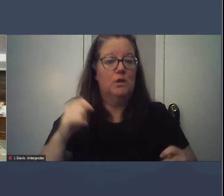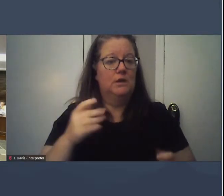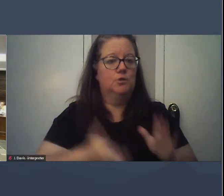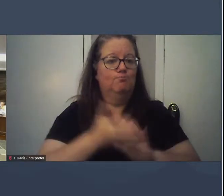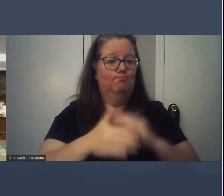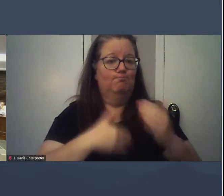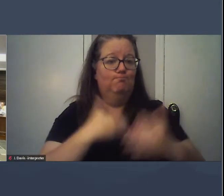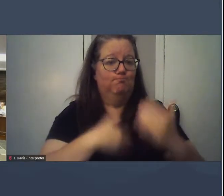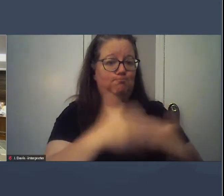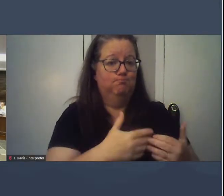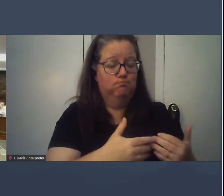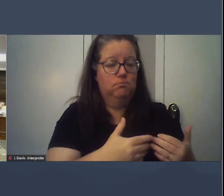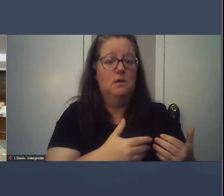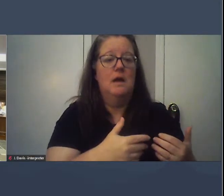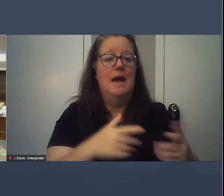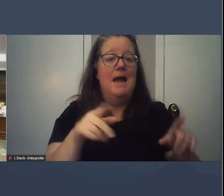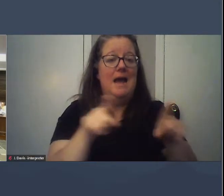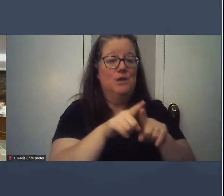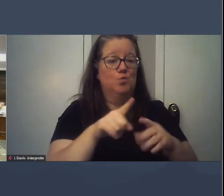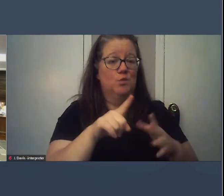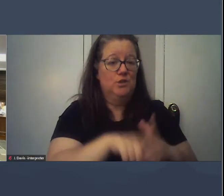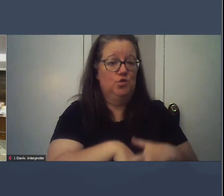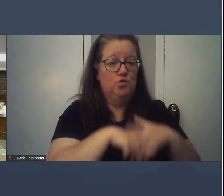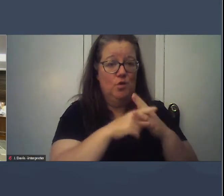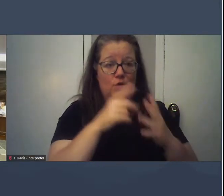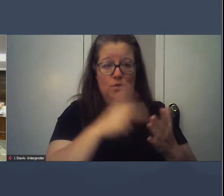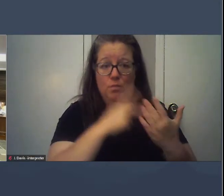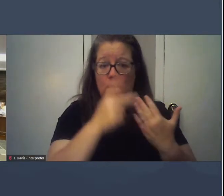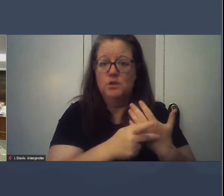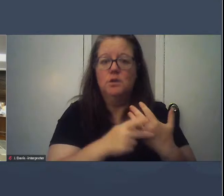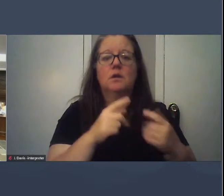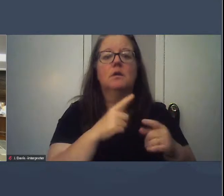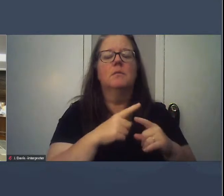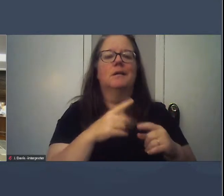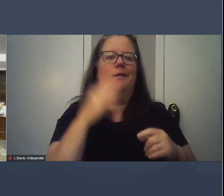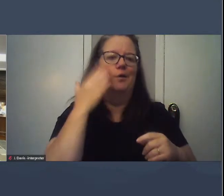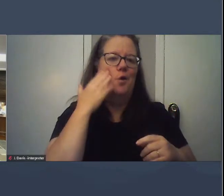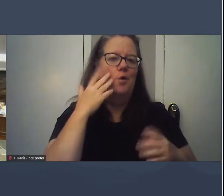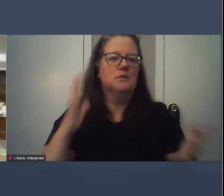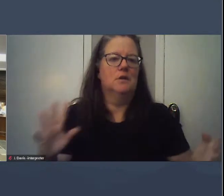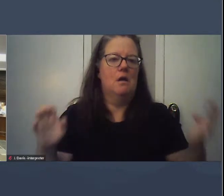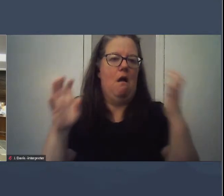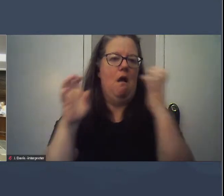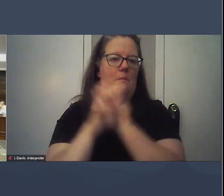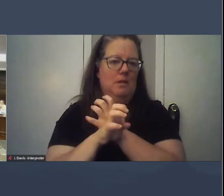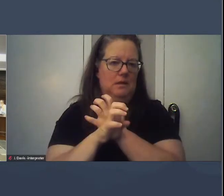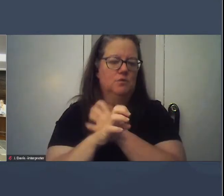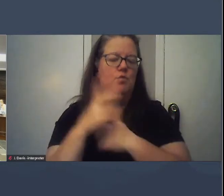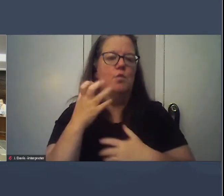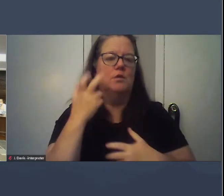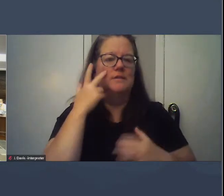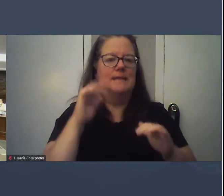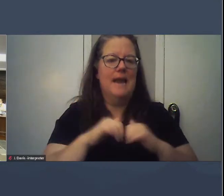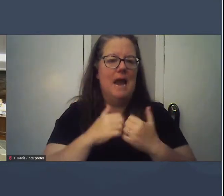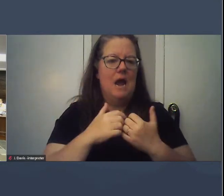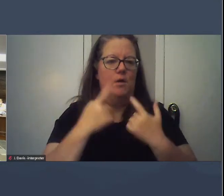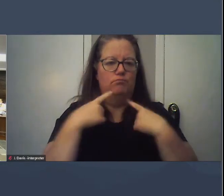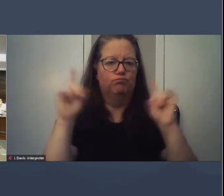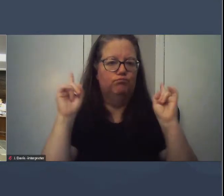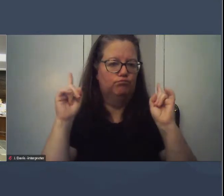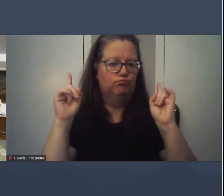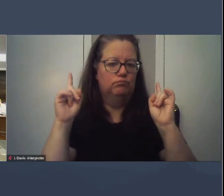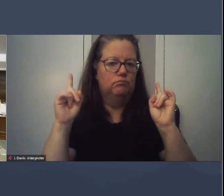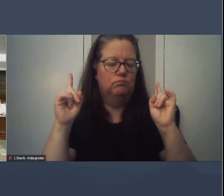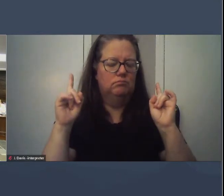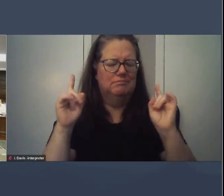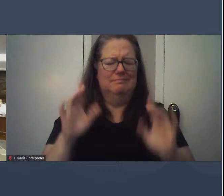the project. There's, obviously it's a very complex and comprehensive project. We'll just have to see how that goes as we go to see if we can bring that back. I